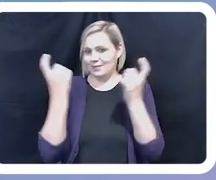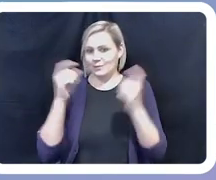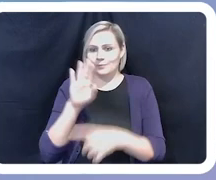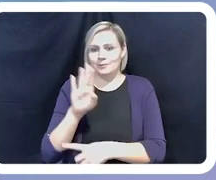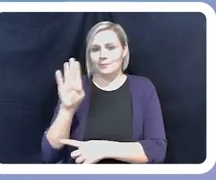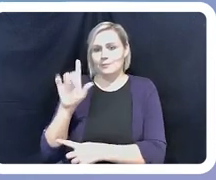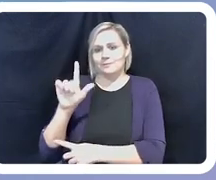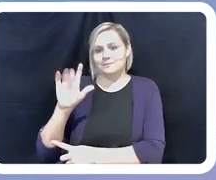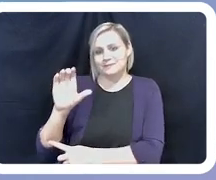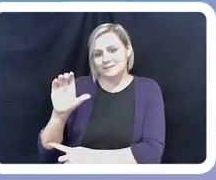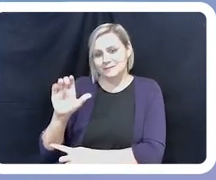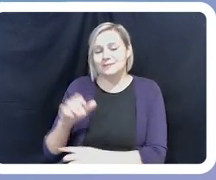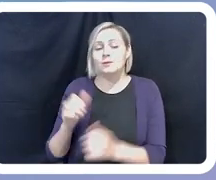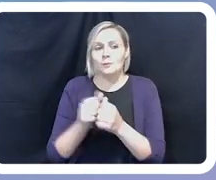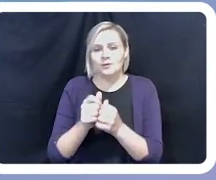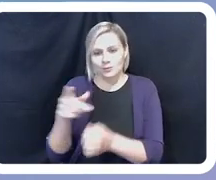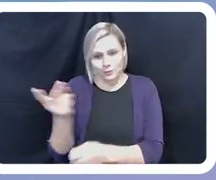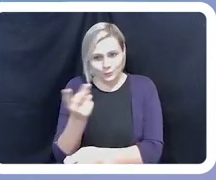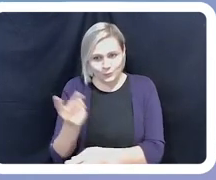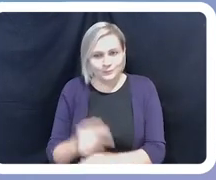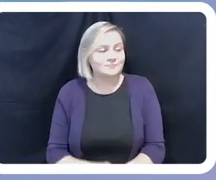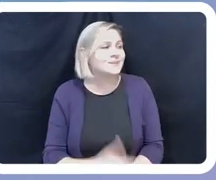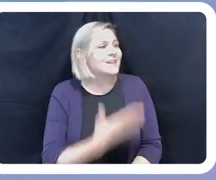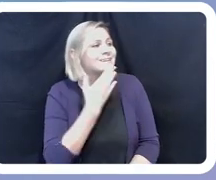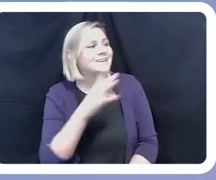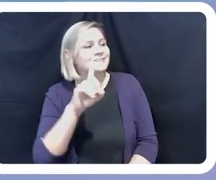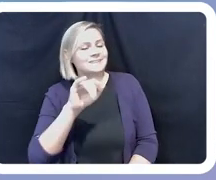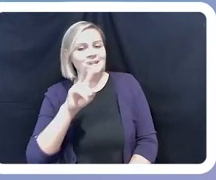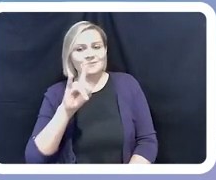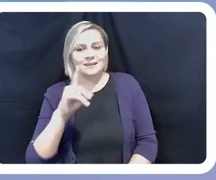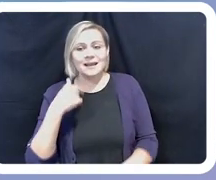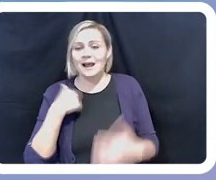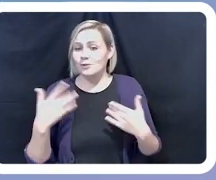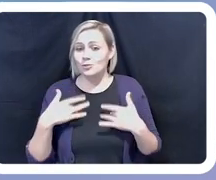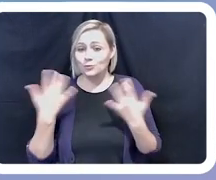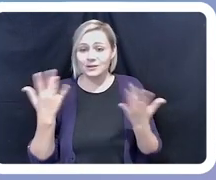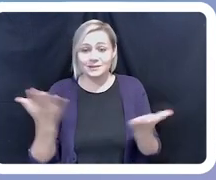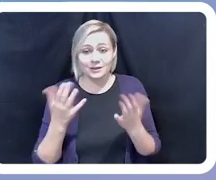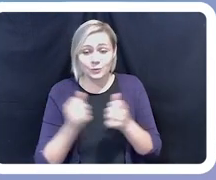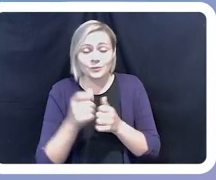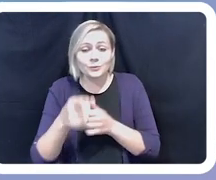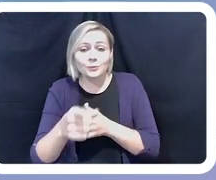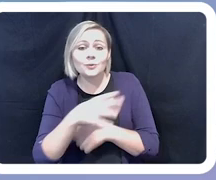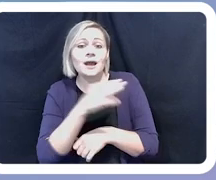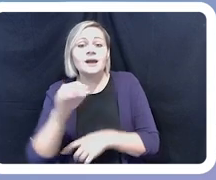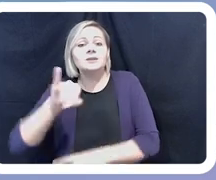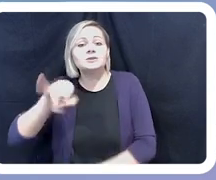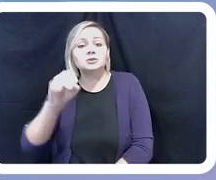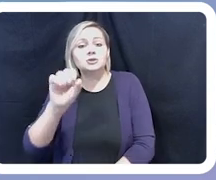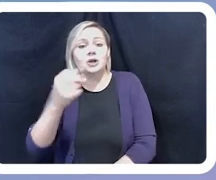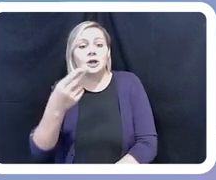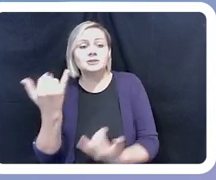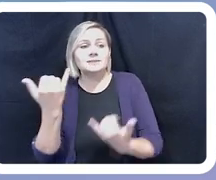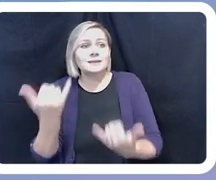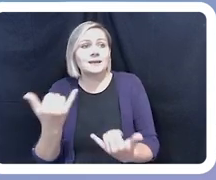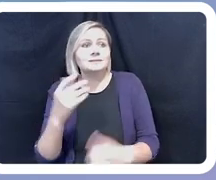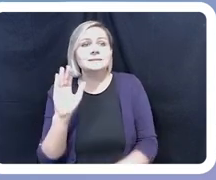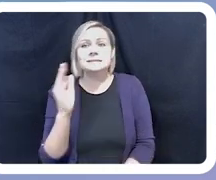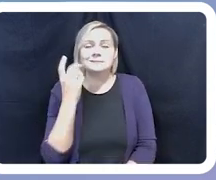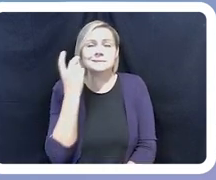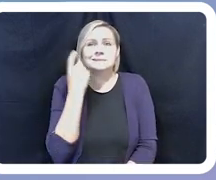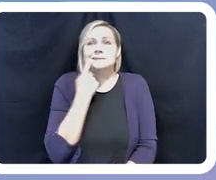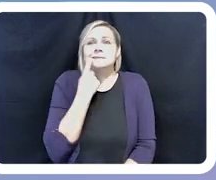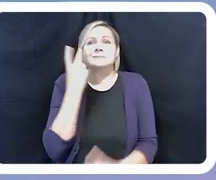celebrate the Best Buddies Leadership Conference with you. Thanks, David. I am so thrilled to be here with you and Josh today. It seems like